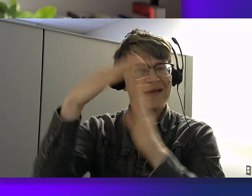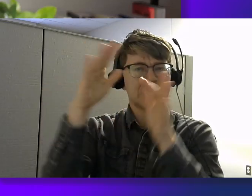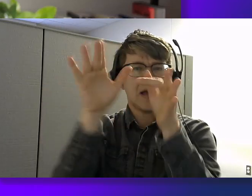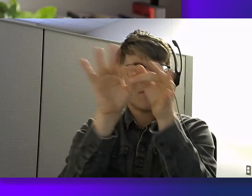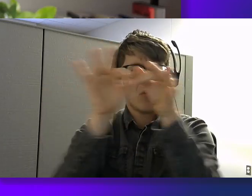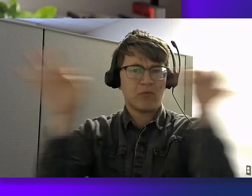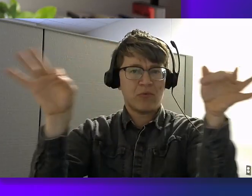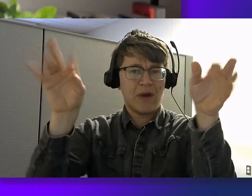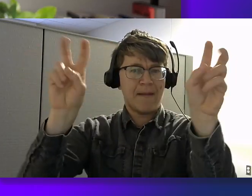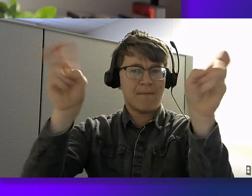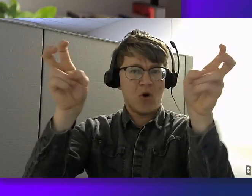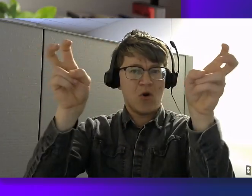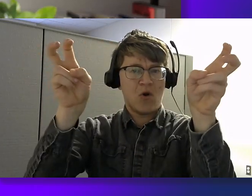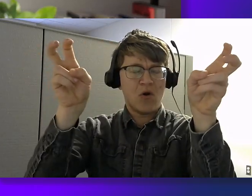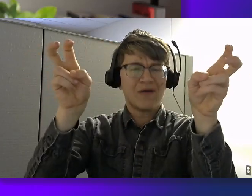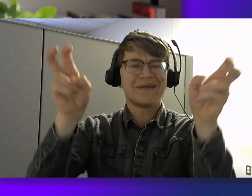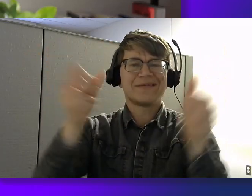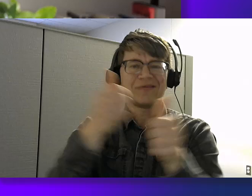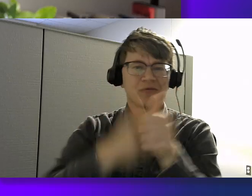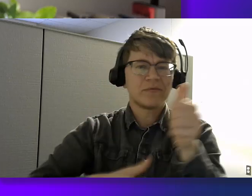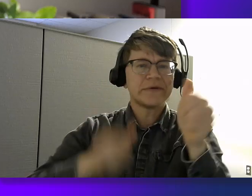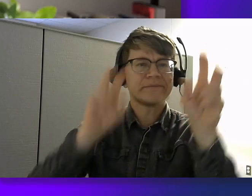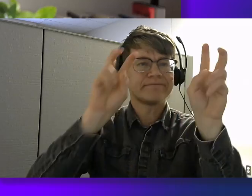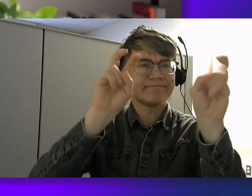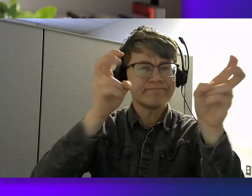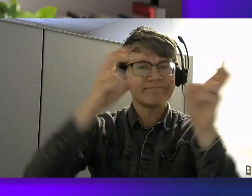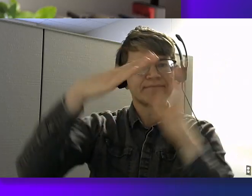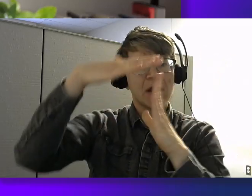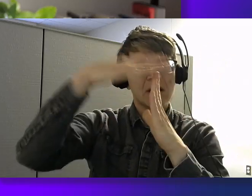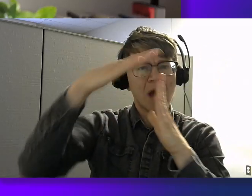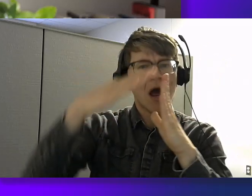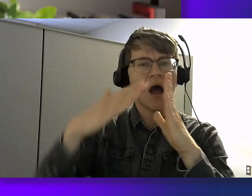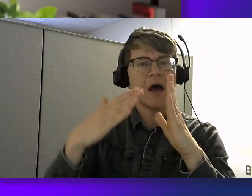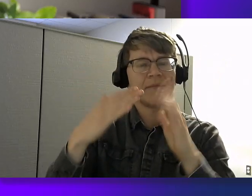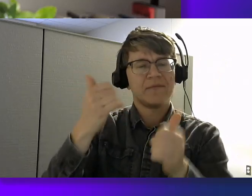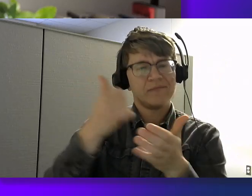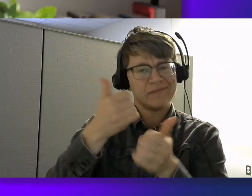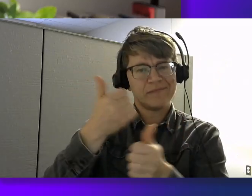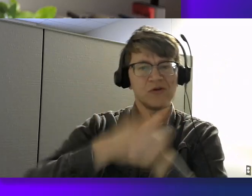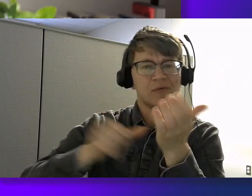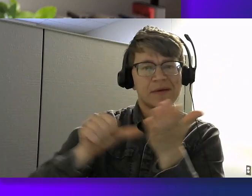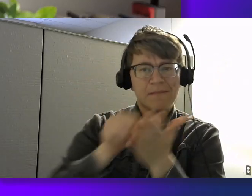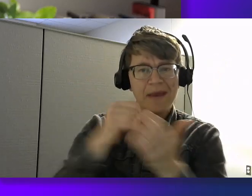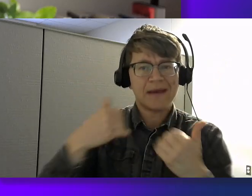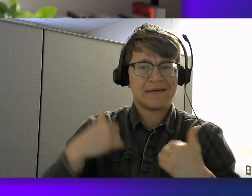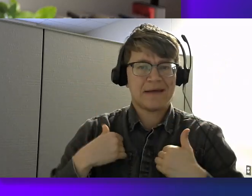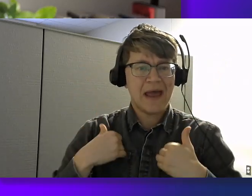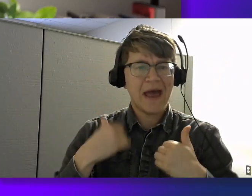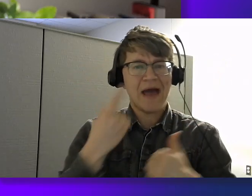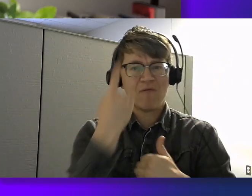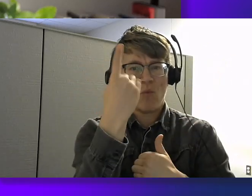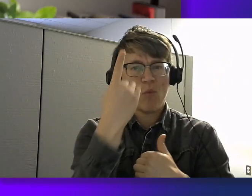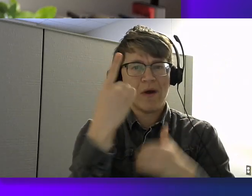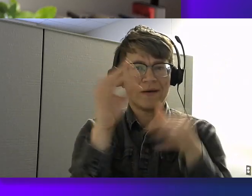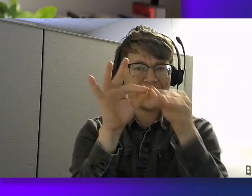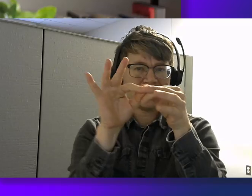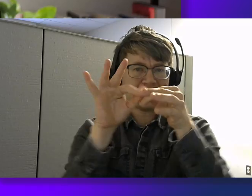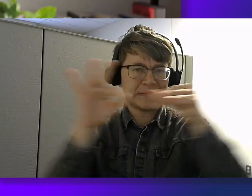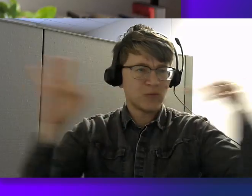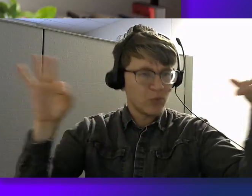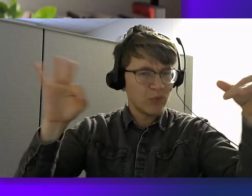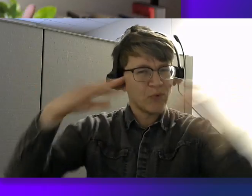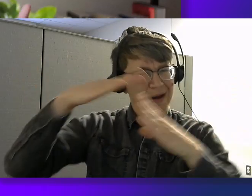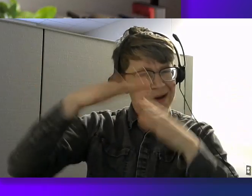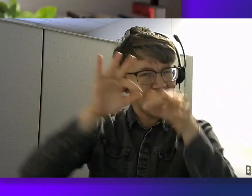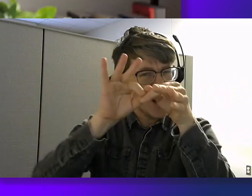Some CMS platforms will tag this automatically, but it's a good idea to make sure your page heading is an H1.